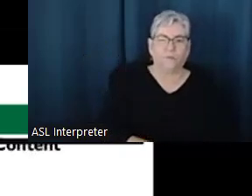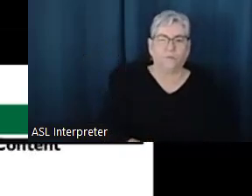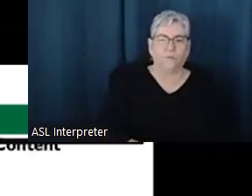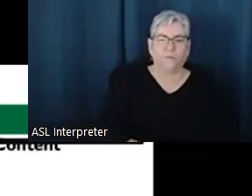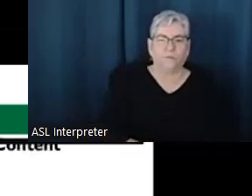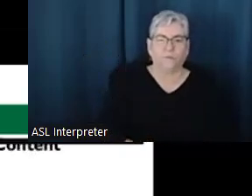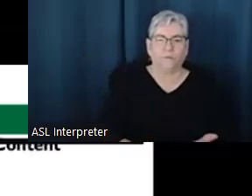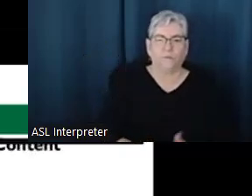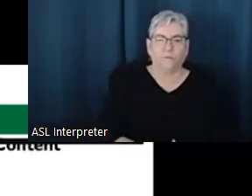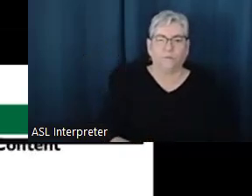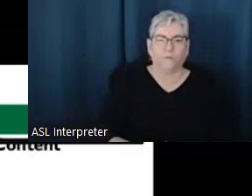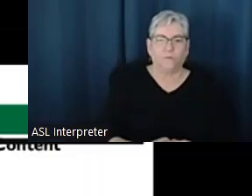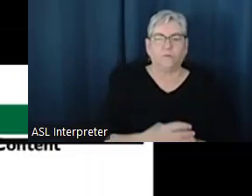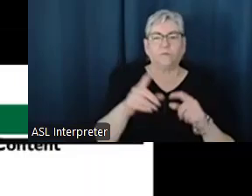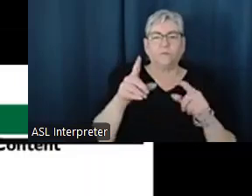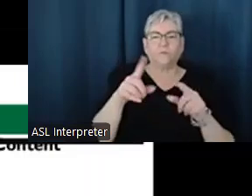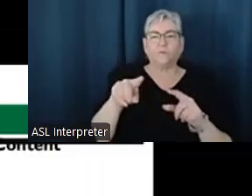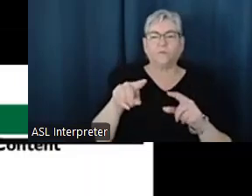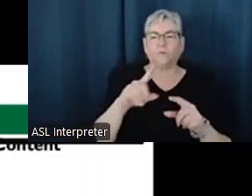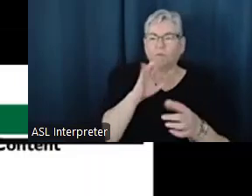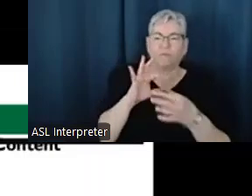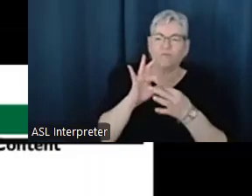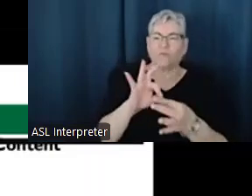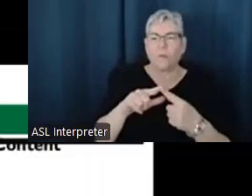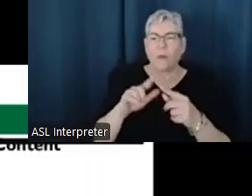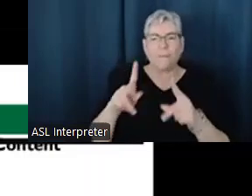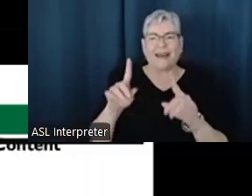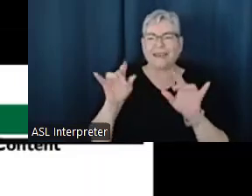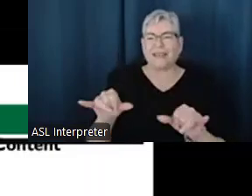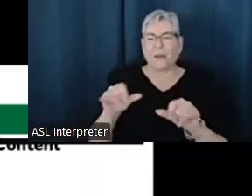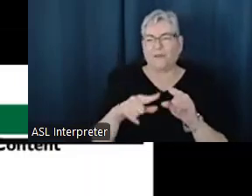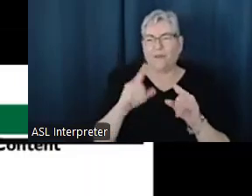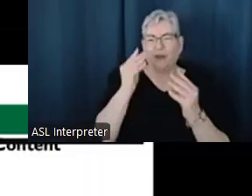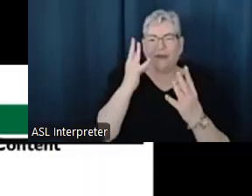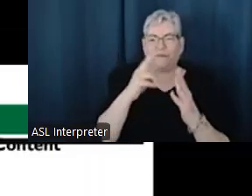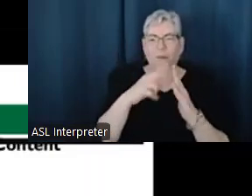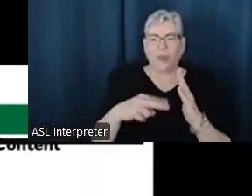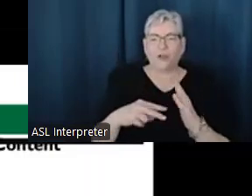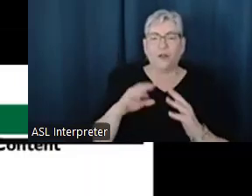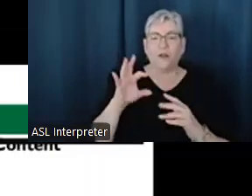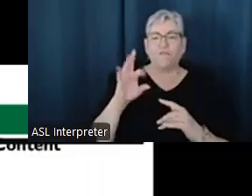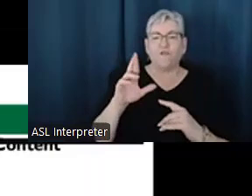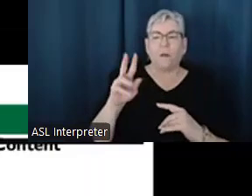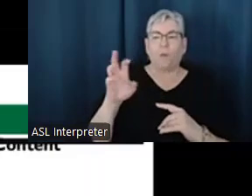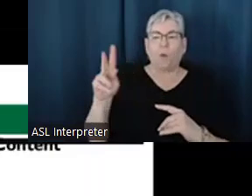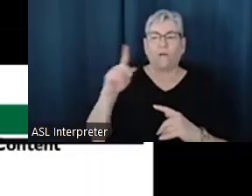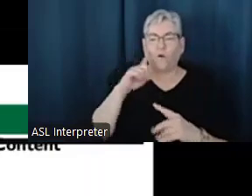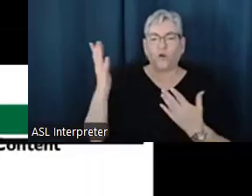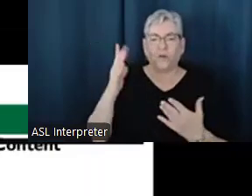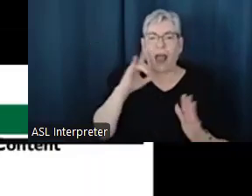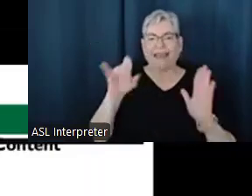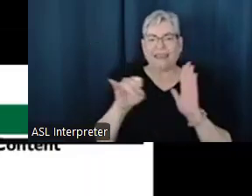So these tie directly back into all of that literature. So your framework for service includes identifying relevant